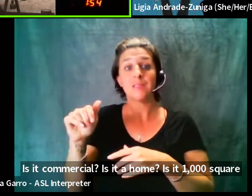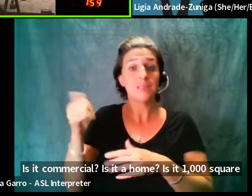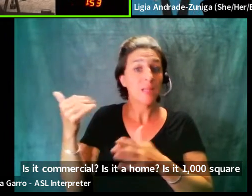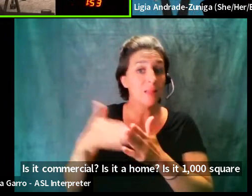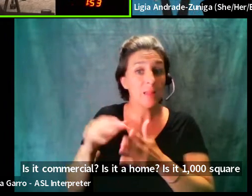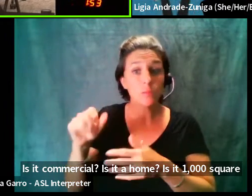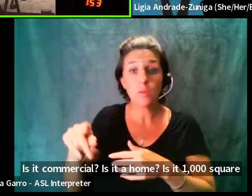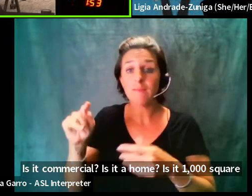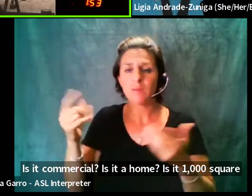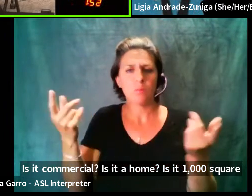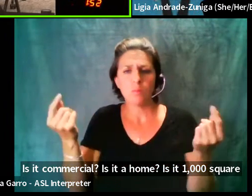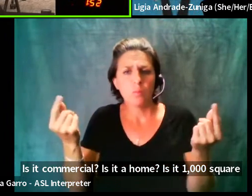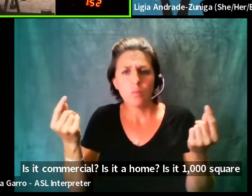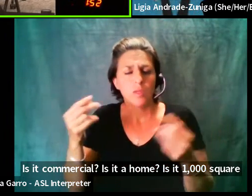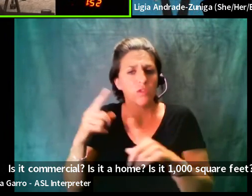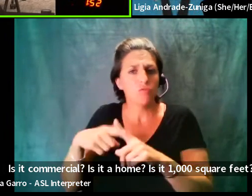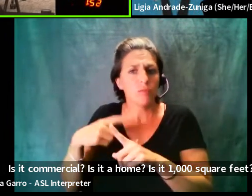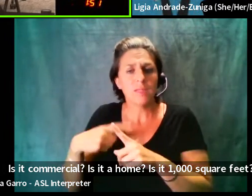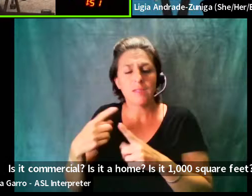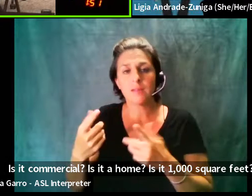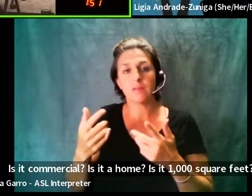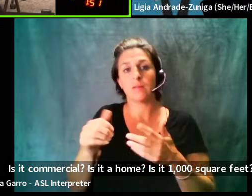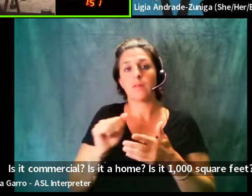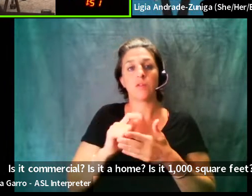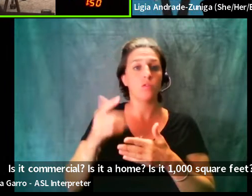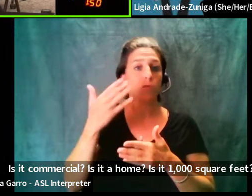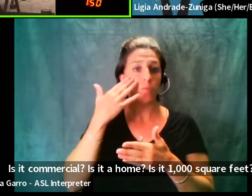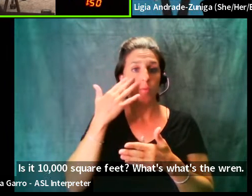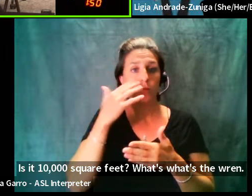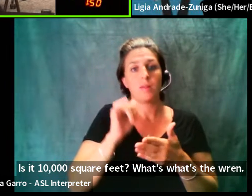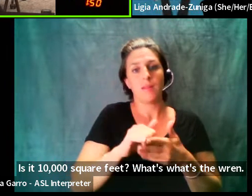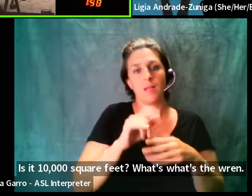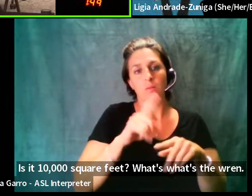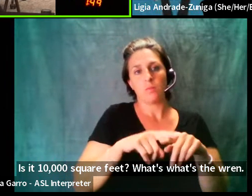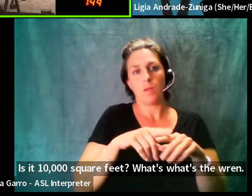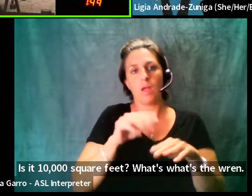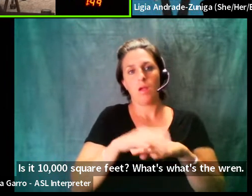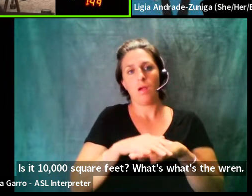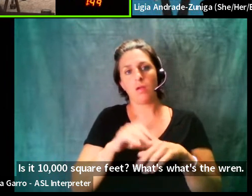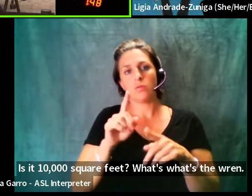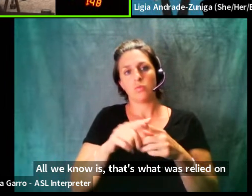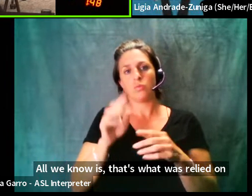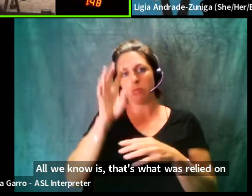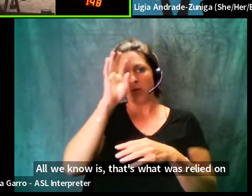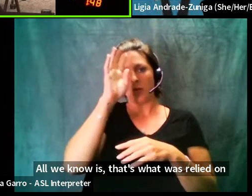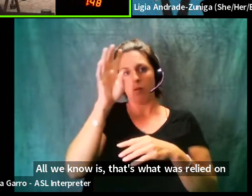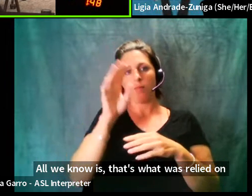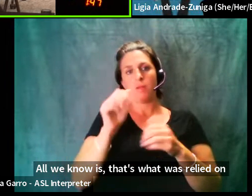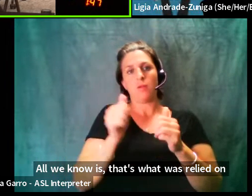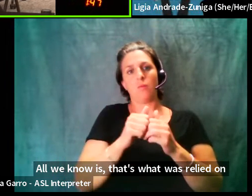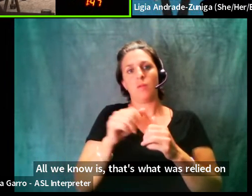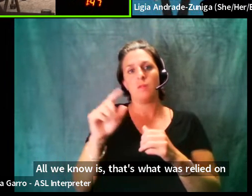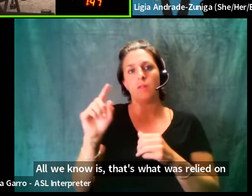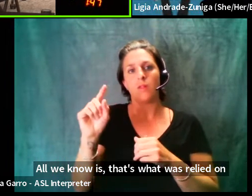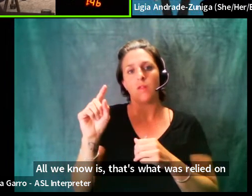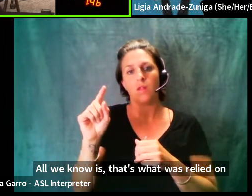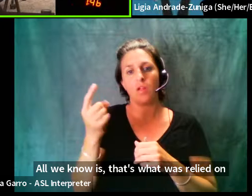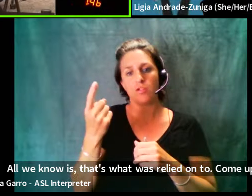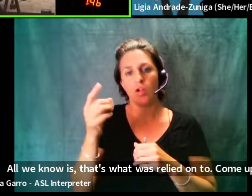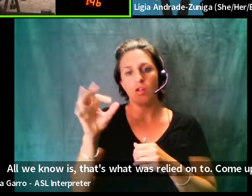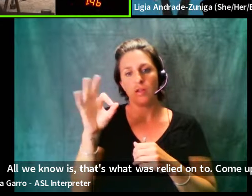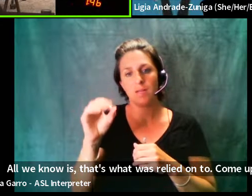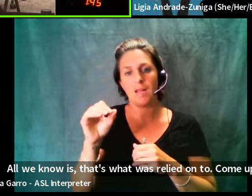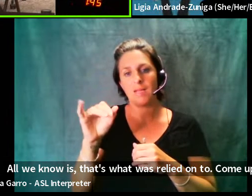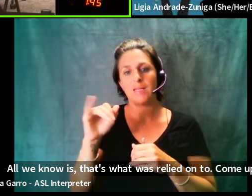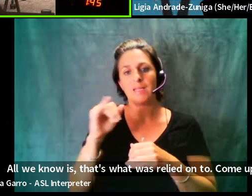square feet? What's the rent? All we know is that's what was relied on to come up with a $1.90 industrial gross fair